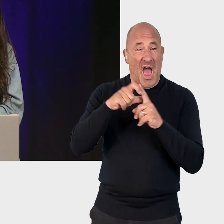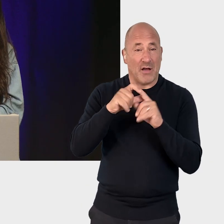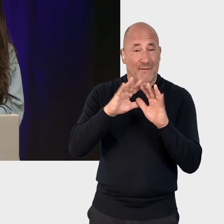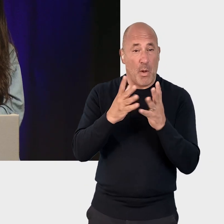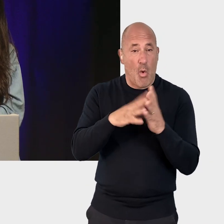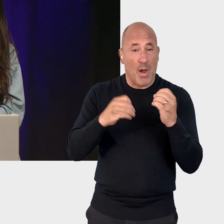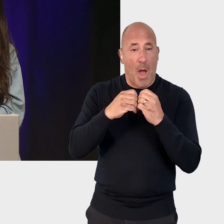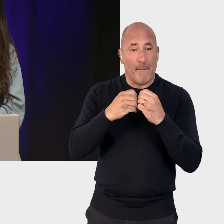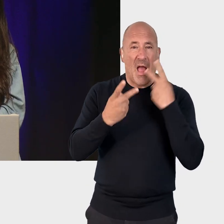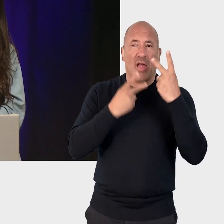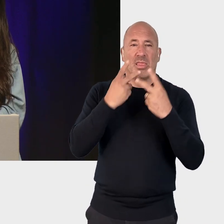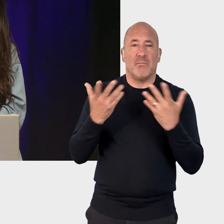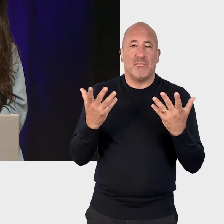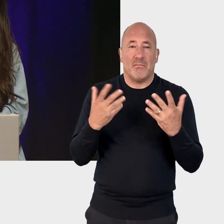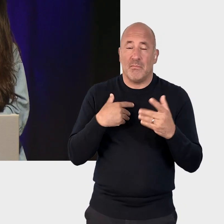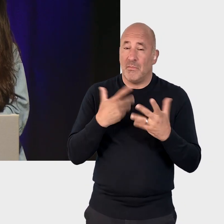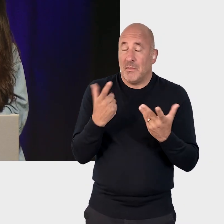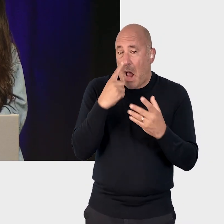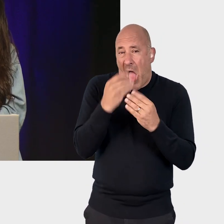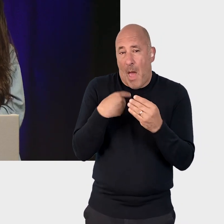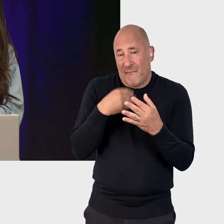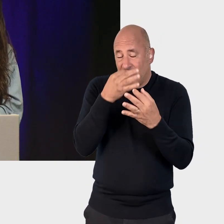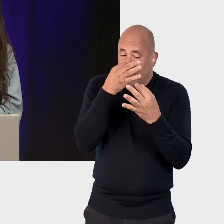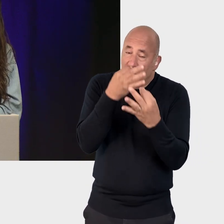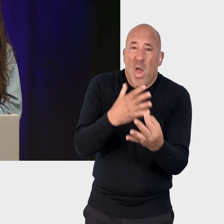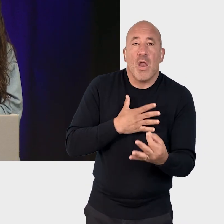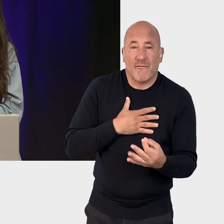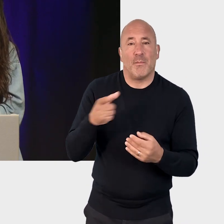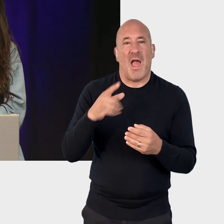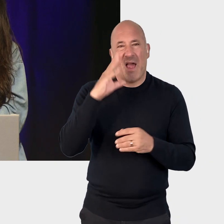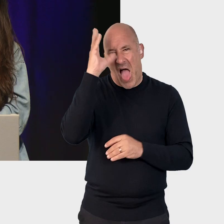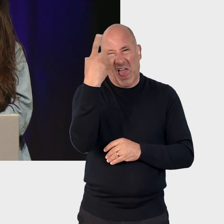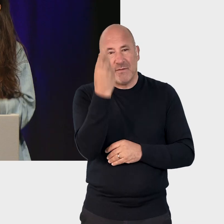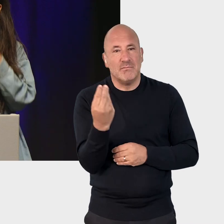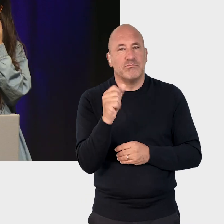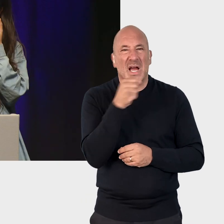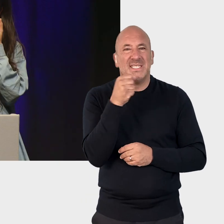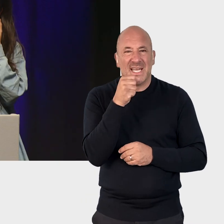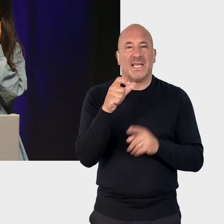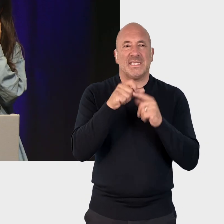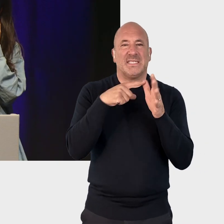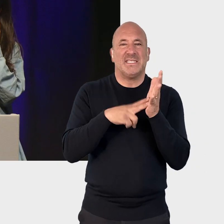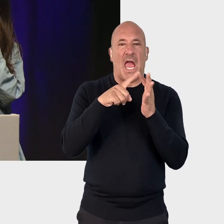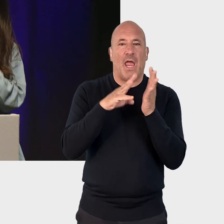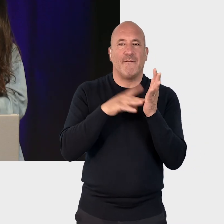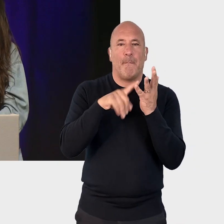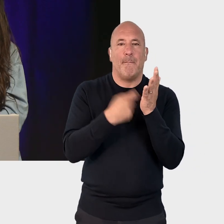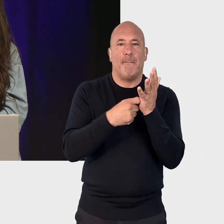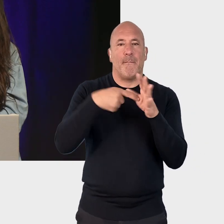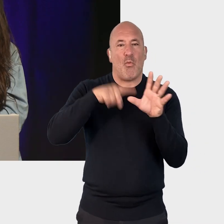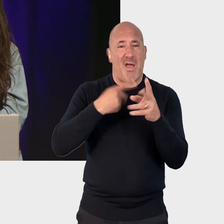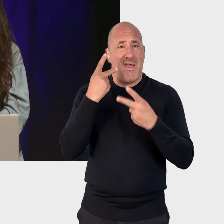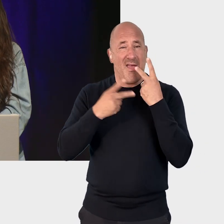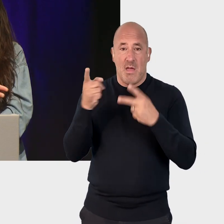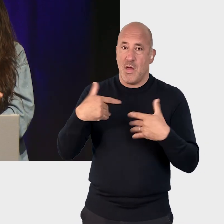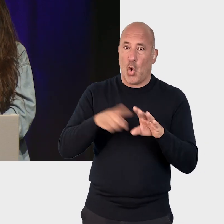song, ours comes courtesy of the Sunderland Football Club anthem, Can't Help Falling in Love with You, by Elvis Presley, sung